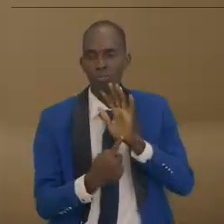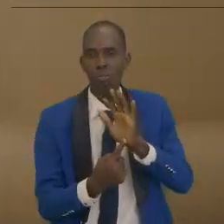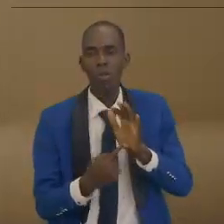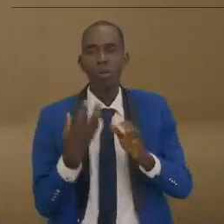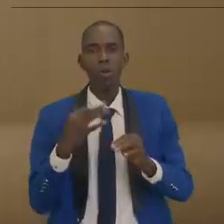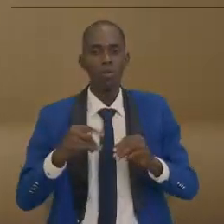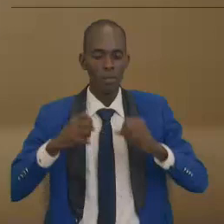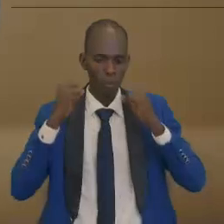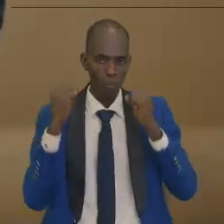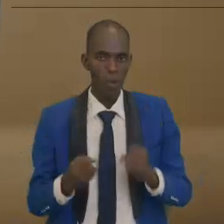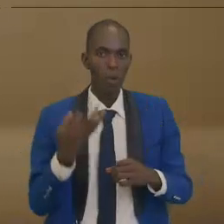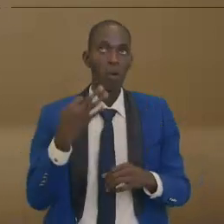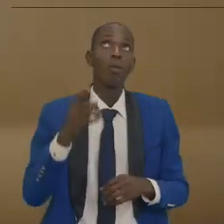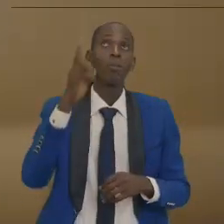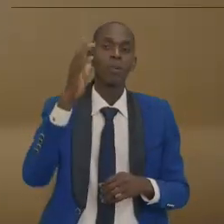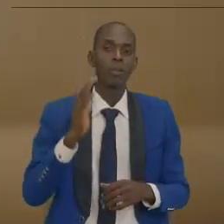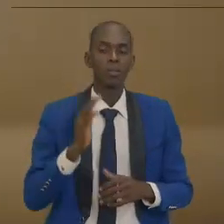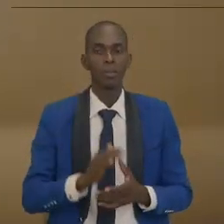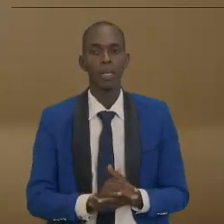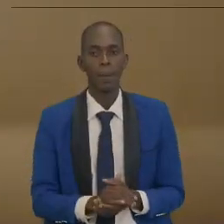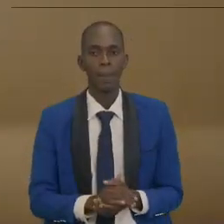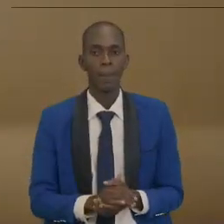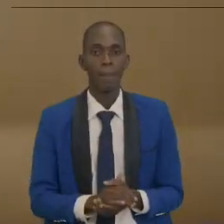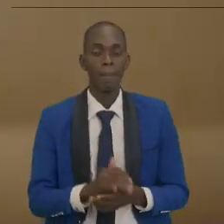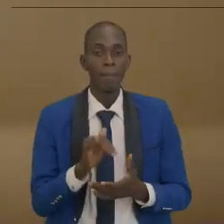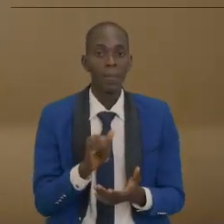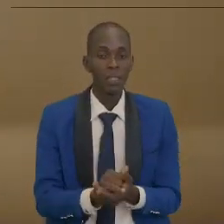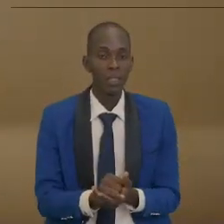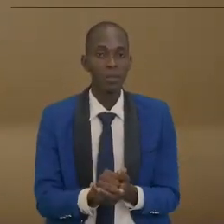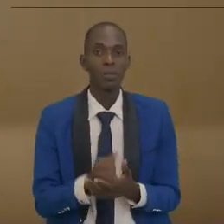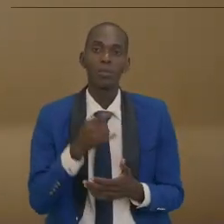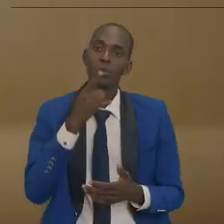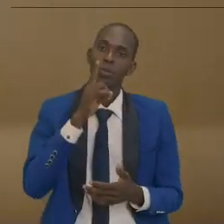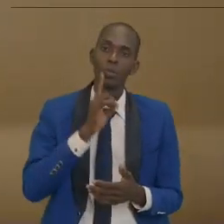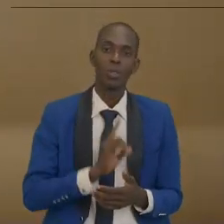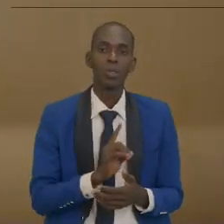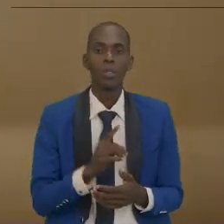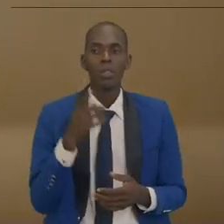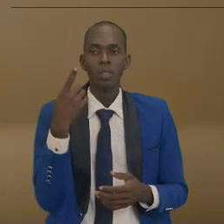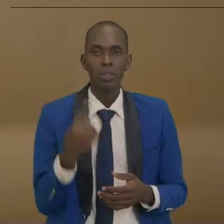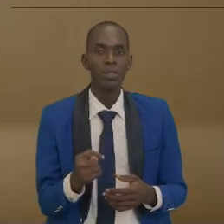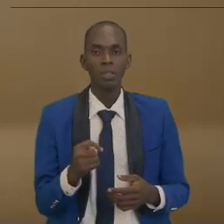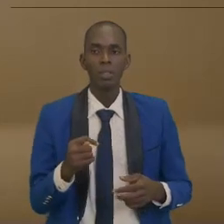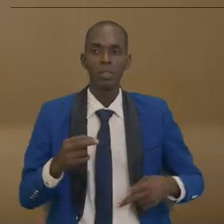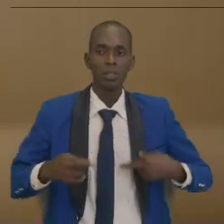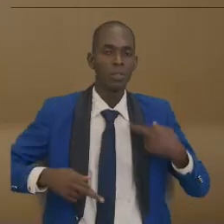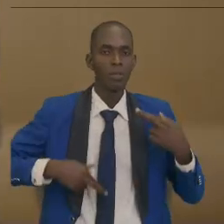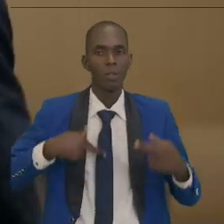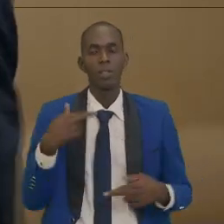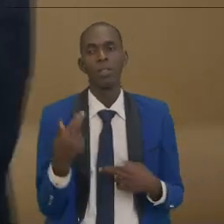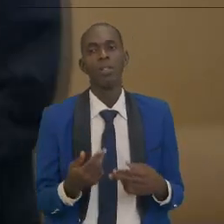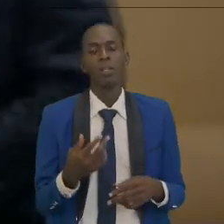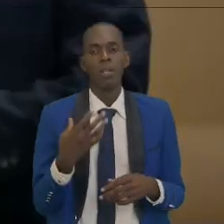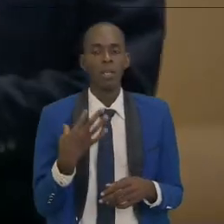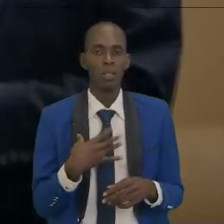of God that swallowed up the Revival and the power of the